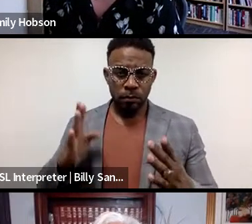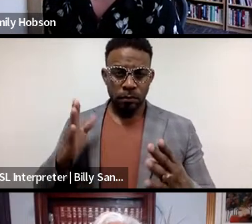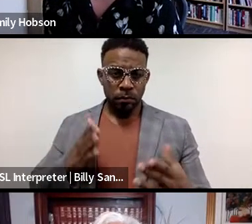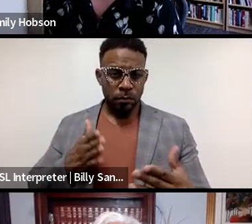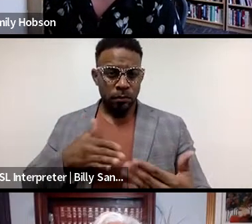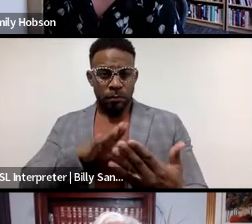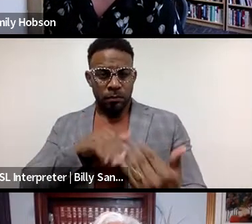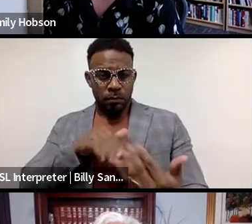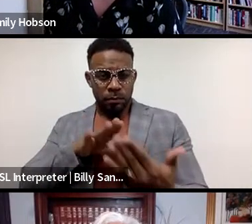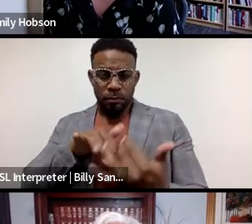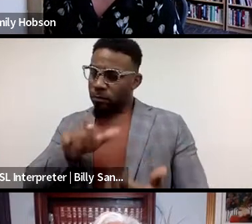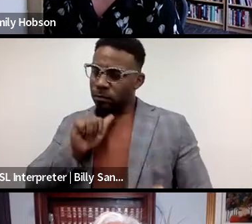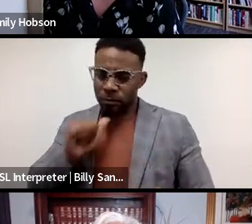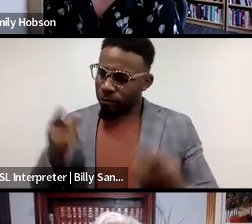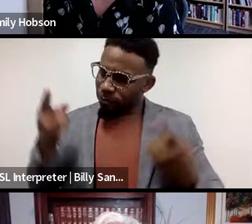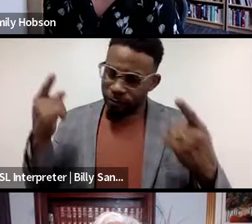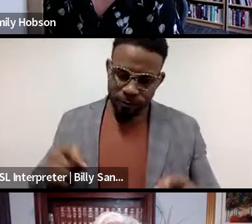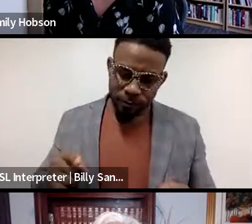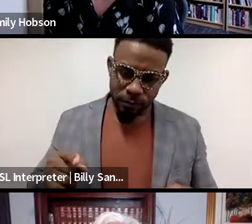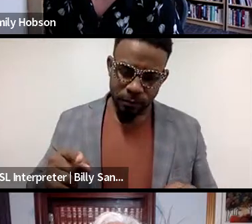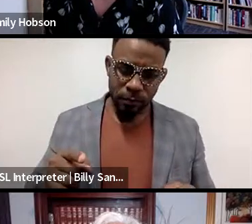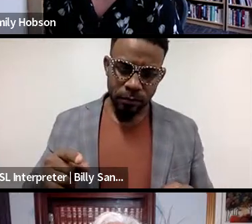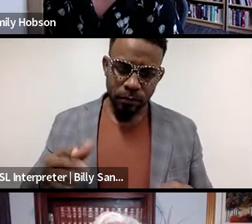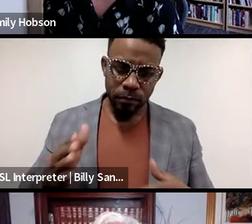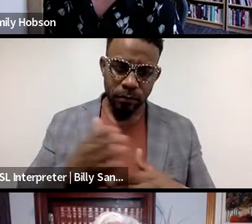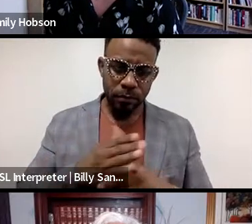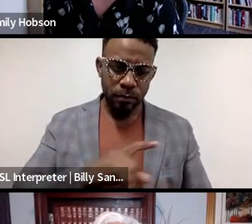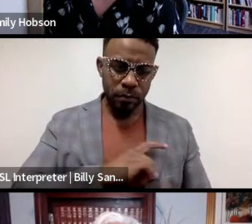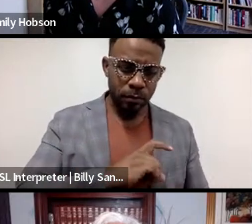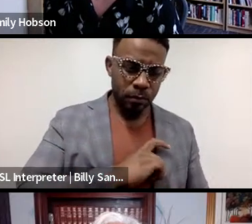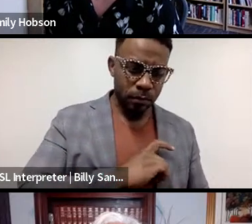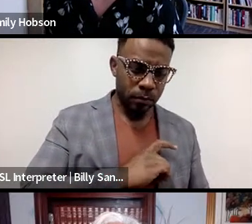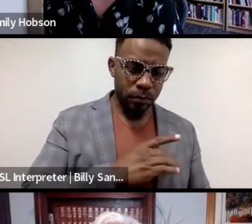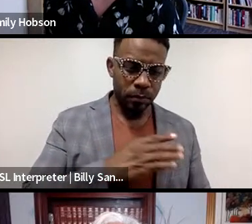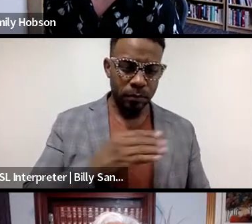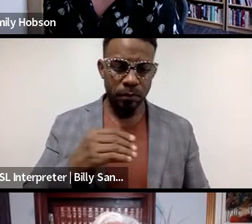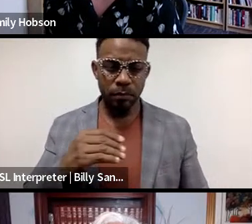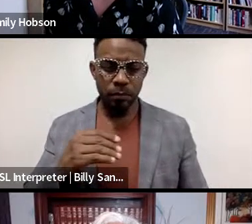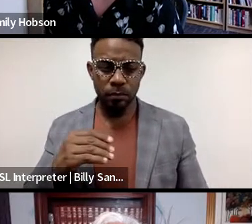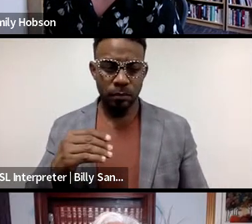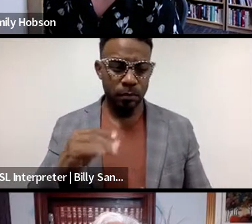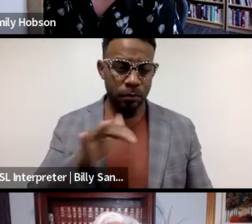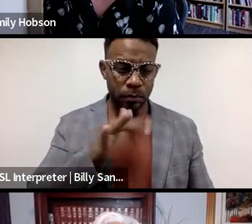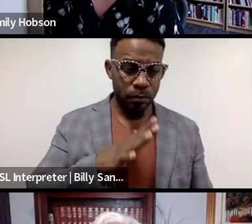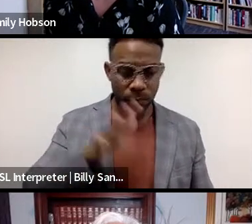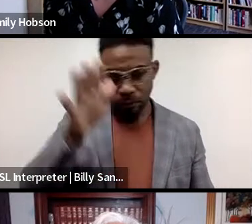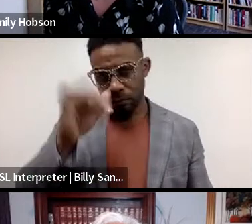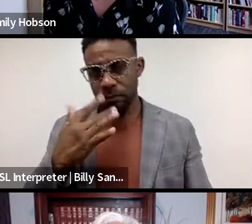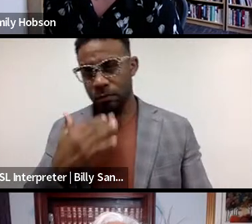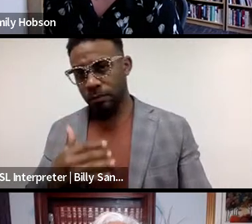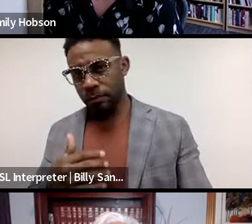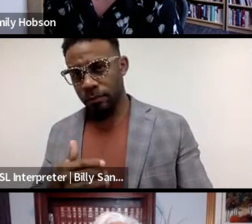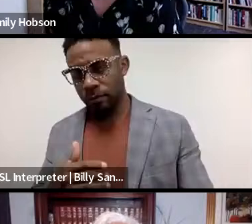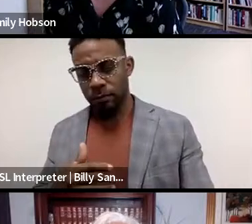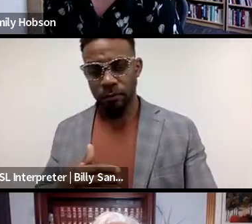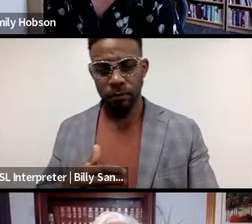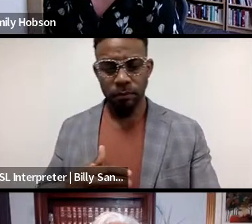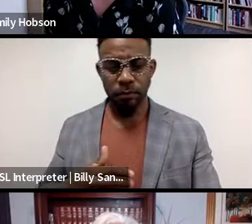encounters that should not happen between police and women and men of color.